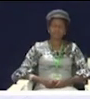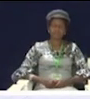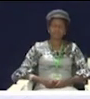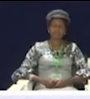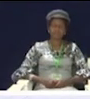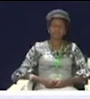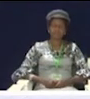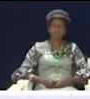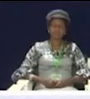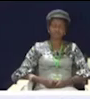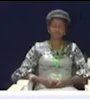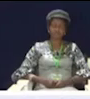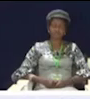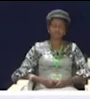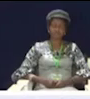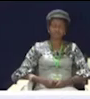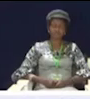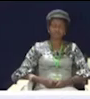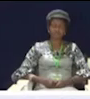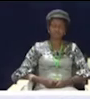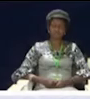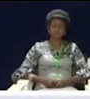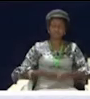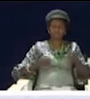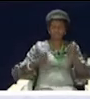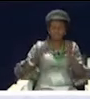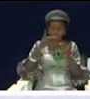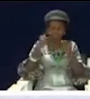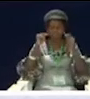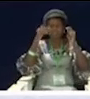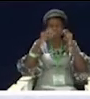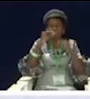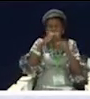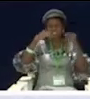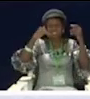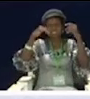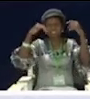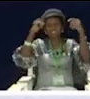But many a times he didn't put a time limit.